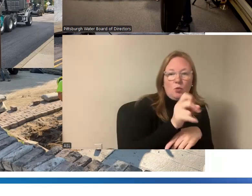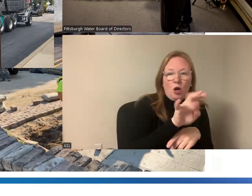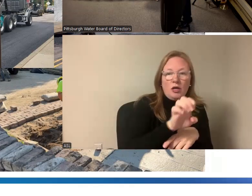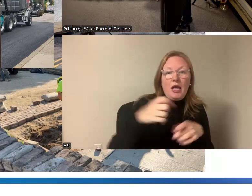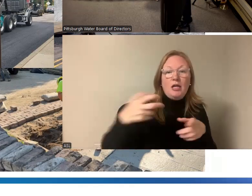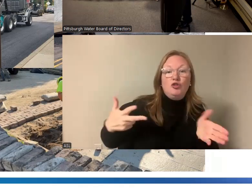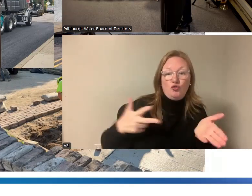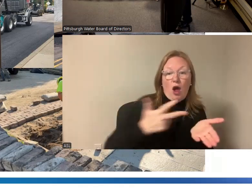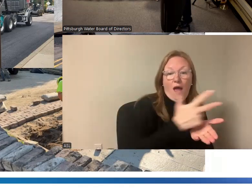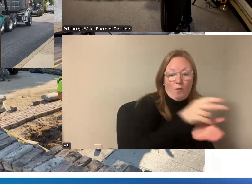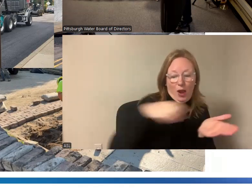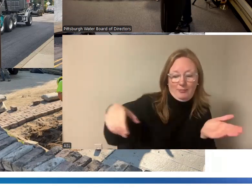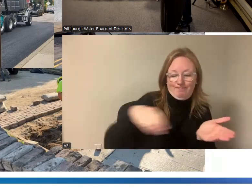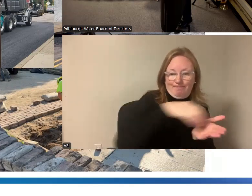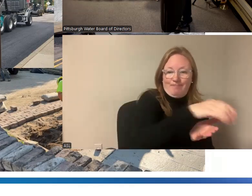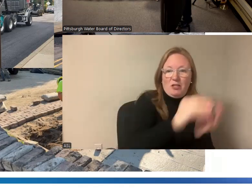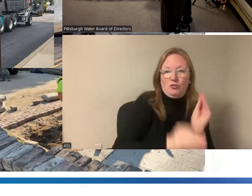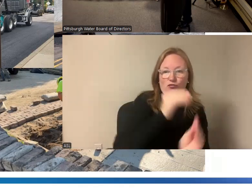driveway reconstruction.